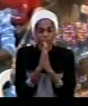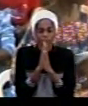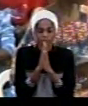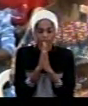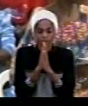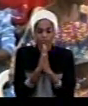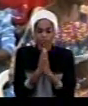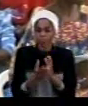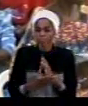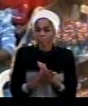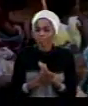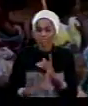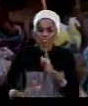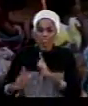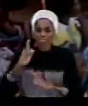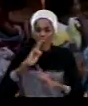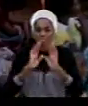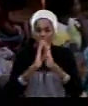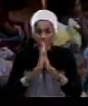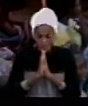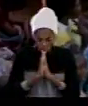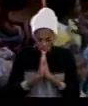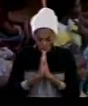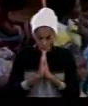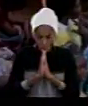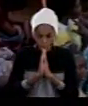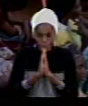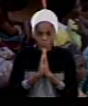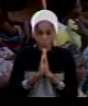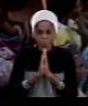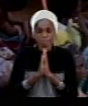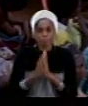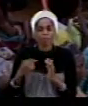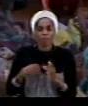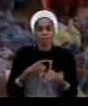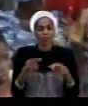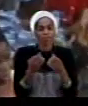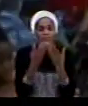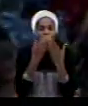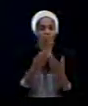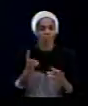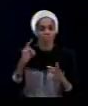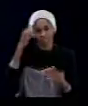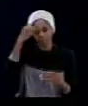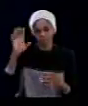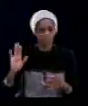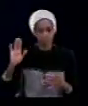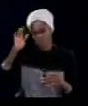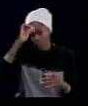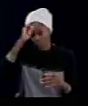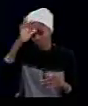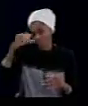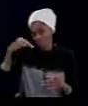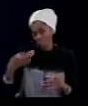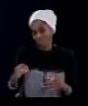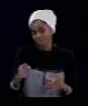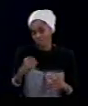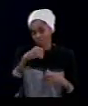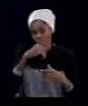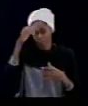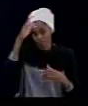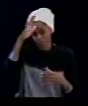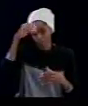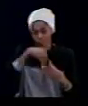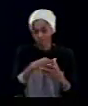Shout aloud, Amen. Amen. We're going to thank the Lord for our Father in the Lord, the chief speaker of this global